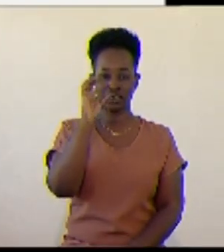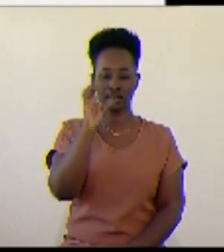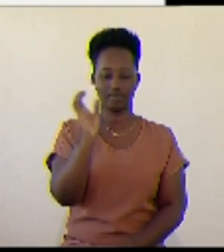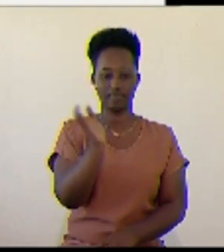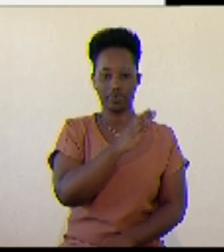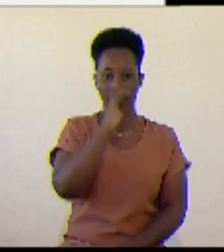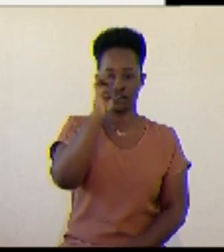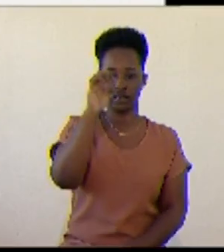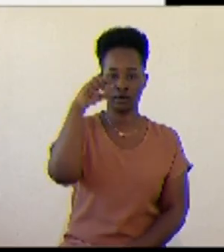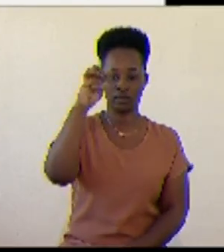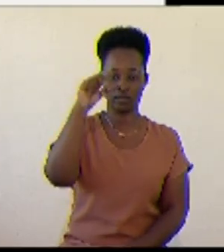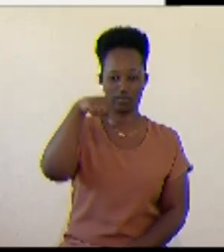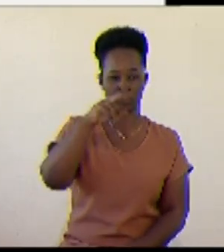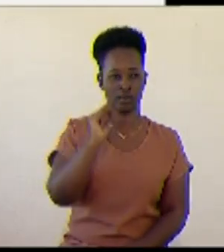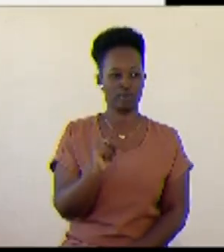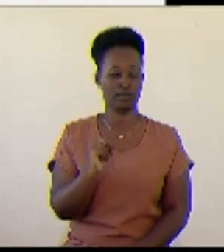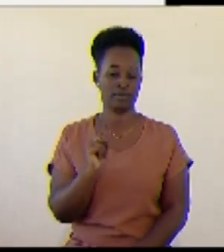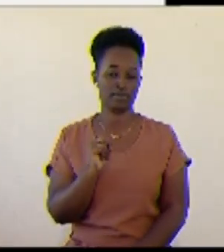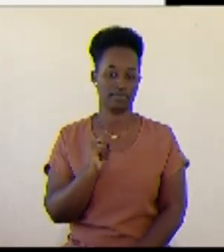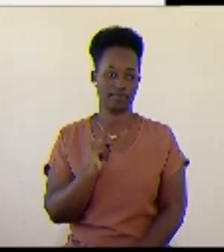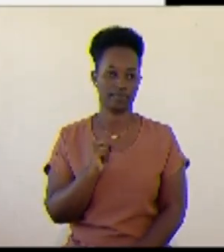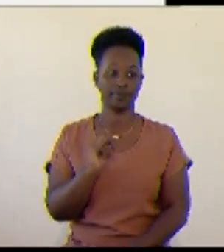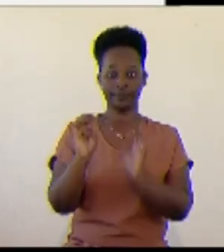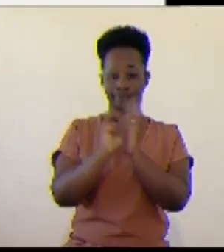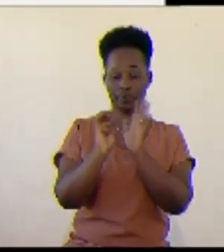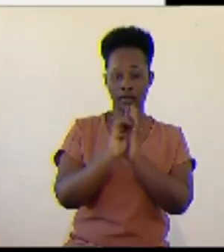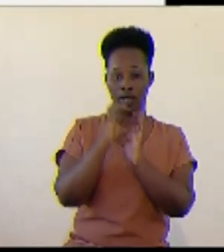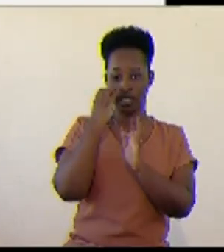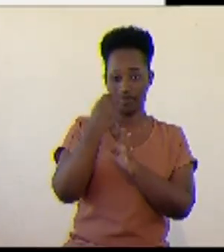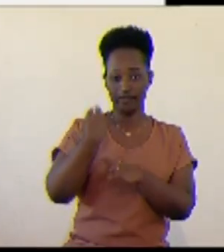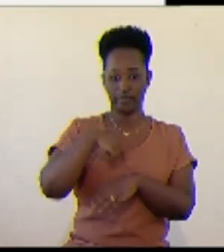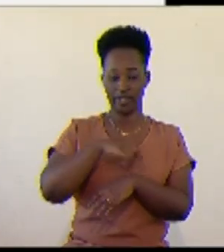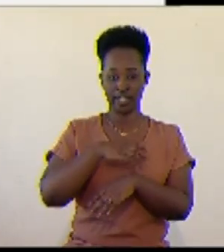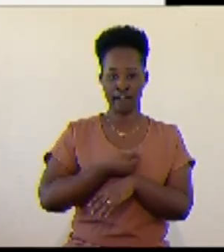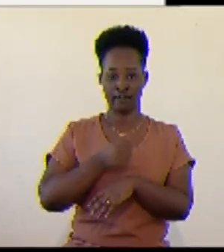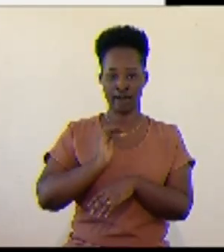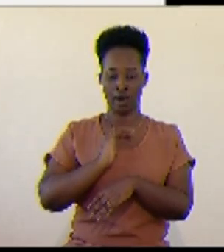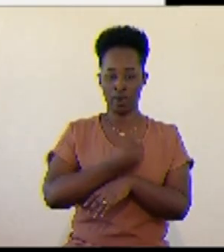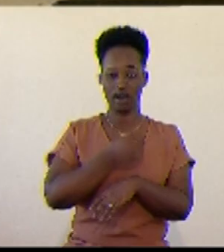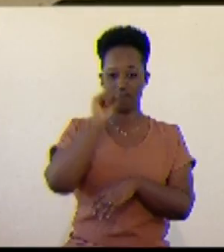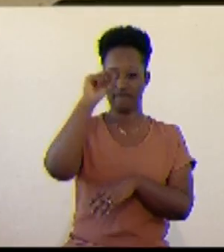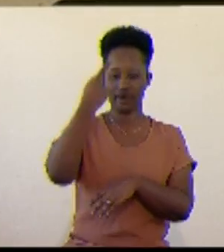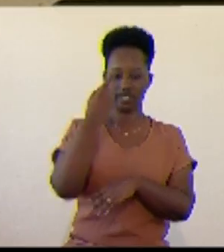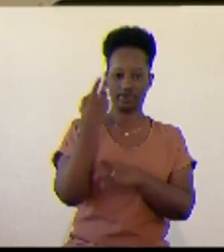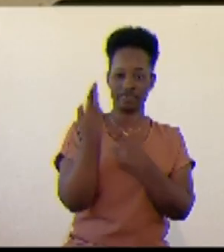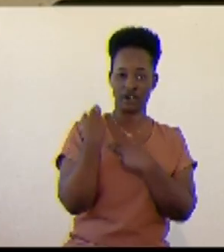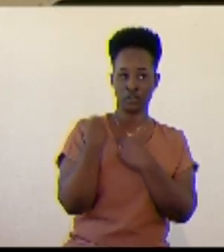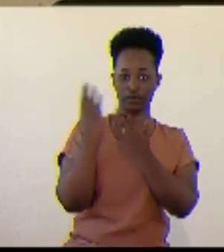function. So if we have our first function, f of x equaling